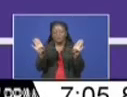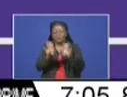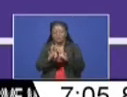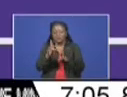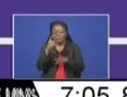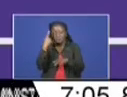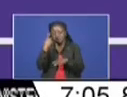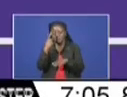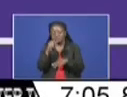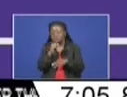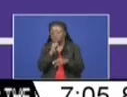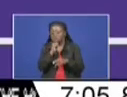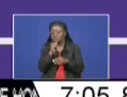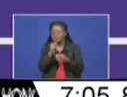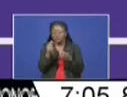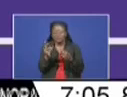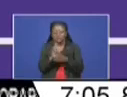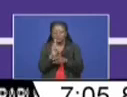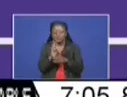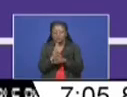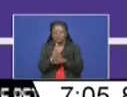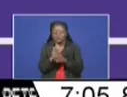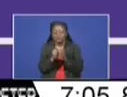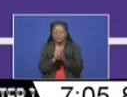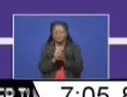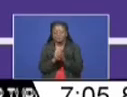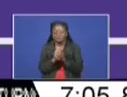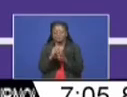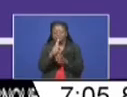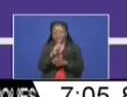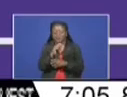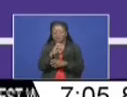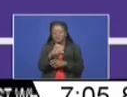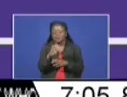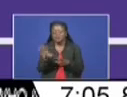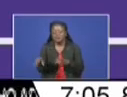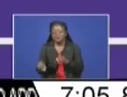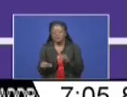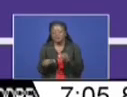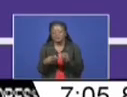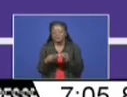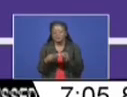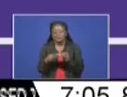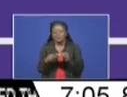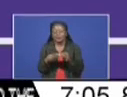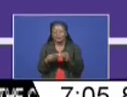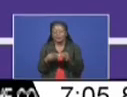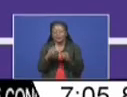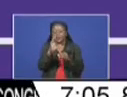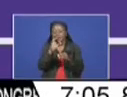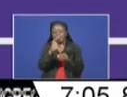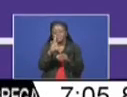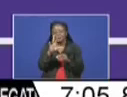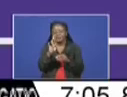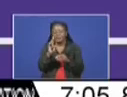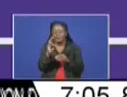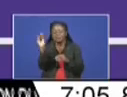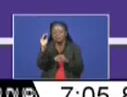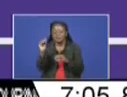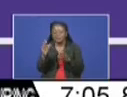in Abaco due to compromised buildings. Now, BTC has restored 97% of service in Grand Bahama